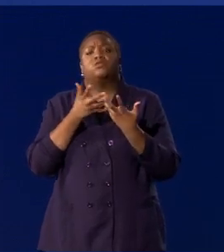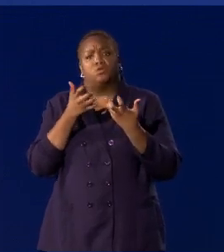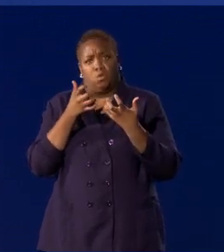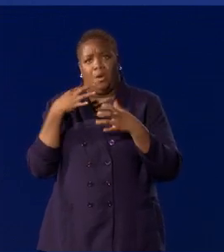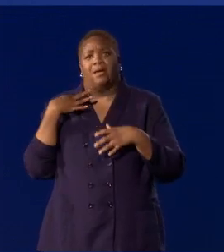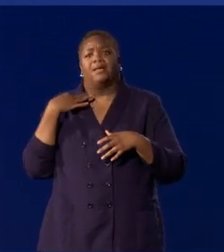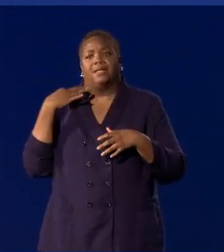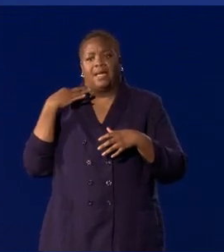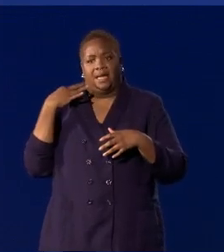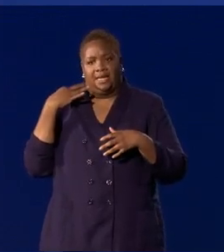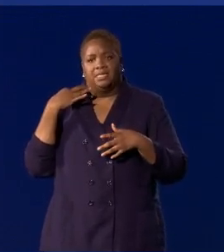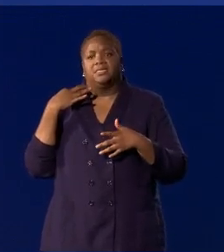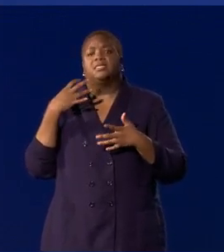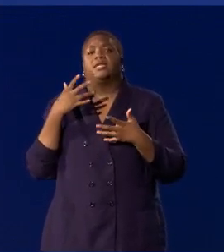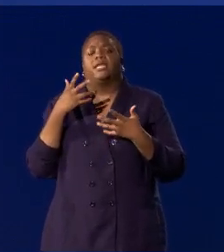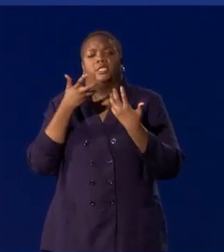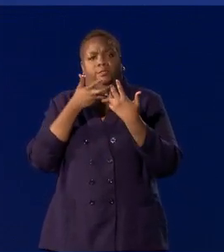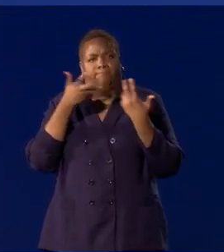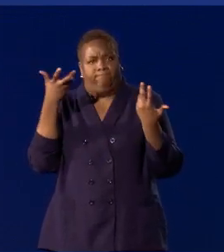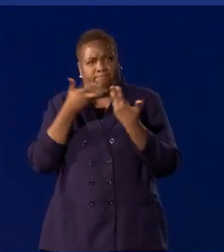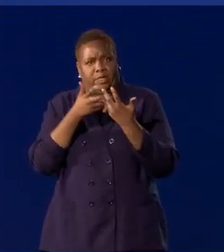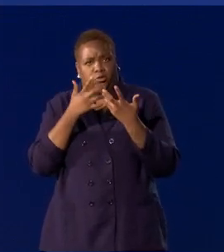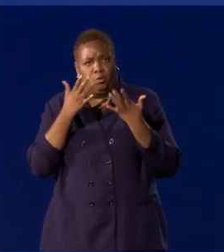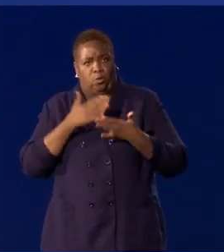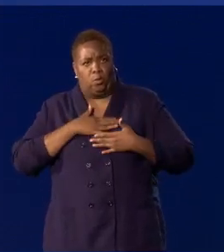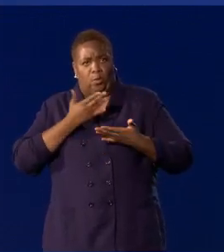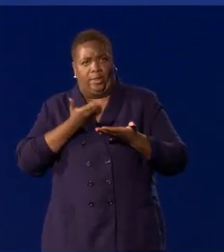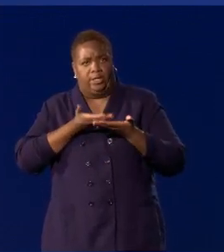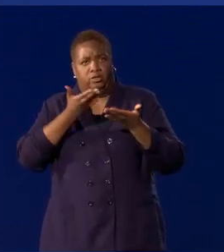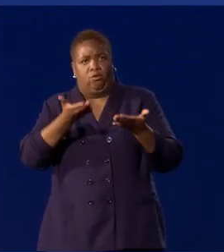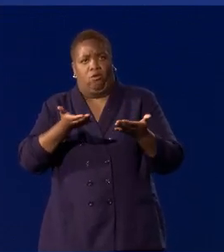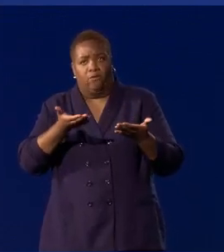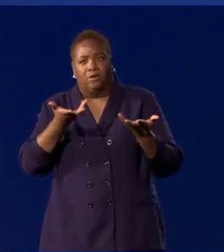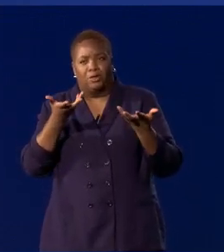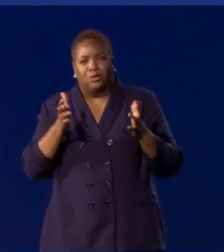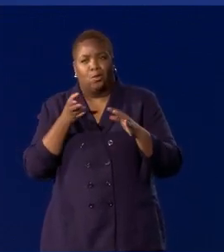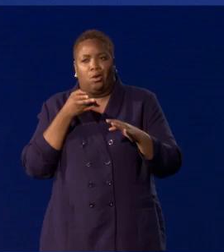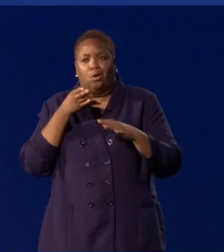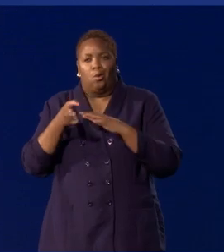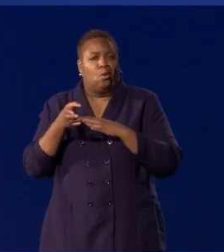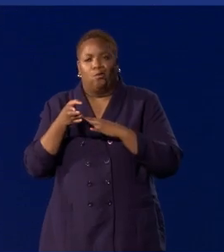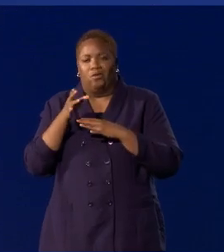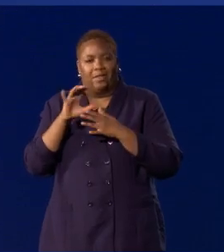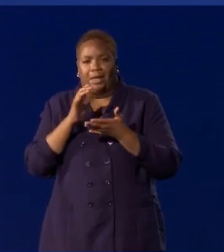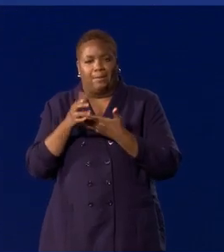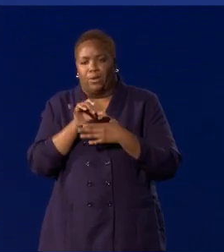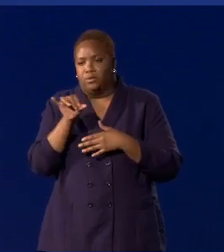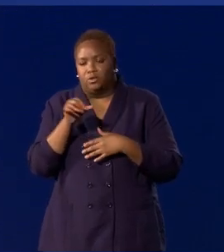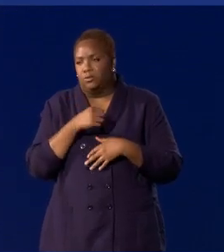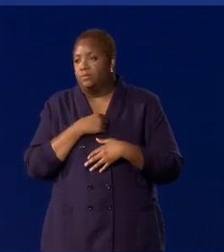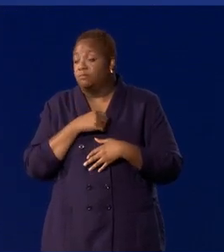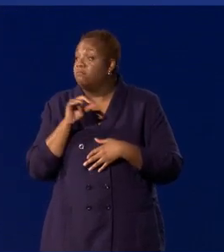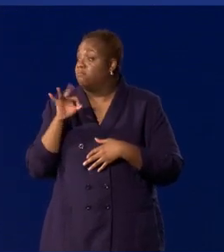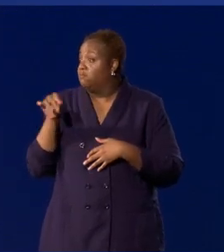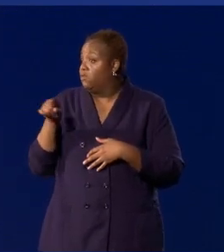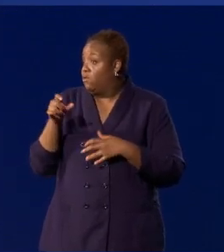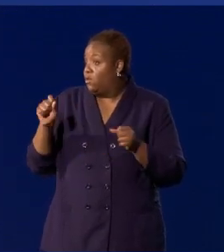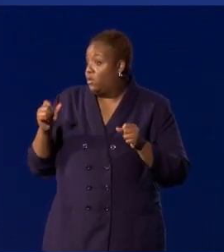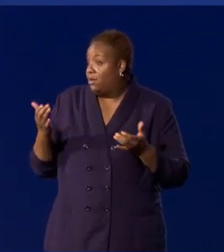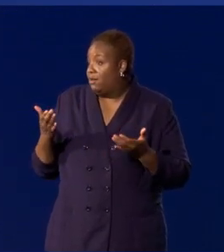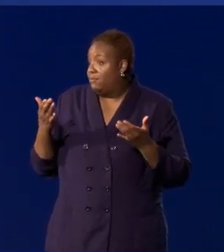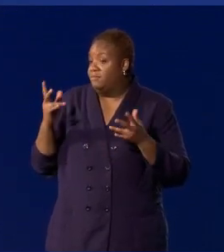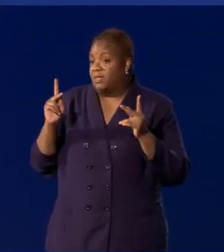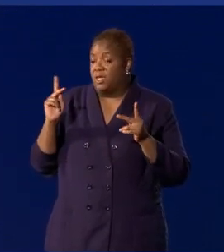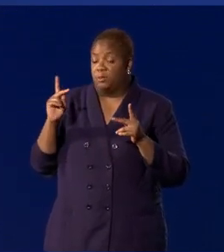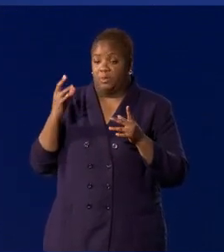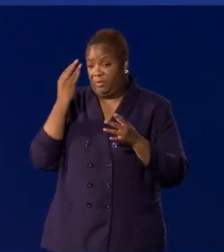that are in line with what you're willing to offer, and you don't want to have to go over at the end of the day. So if you can give people that